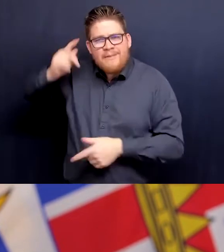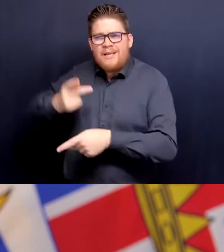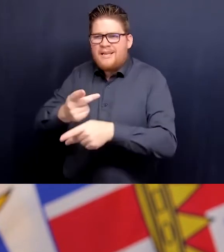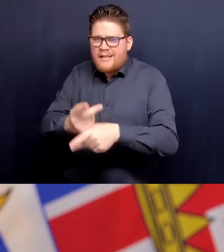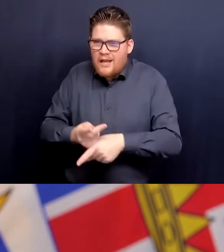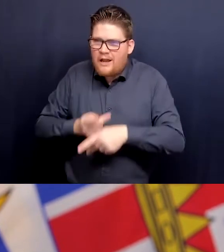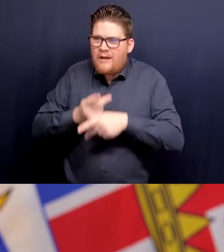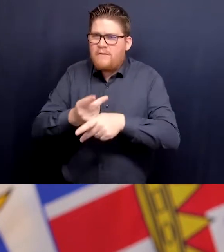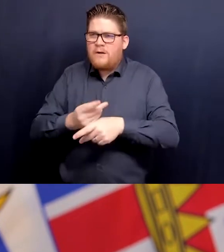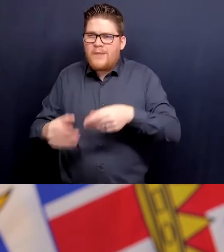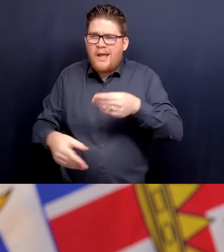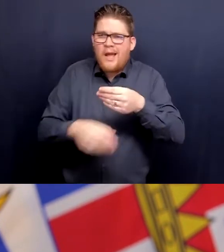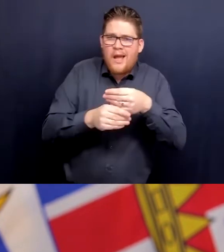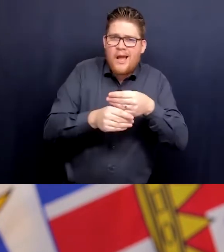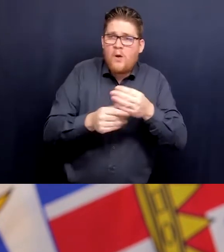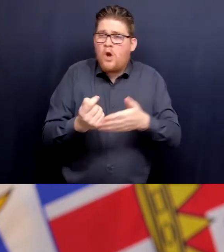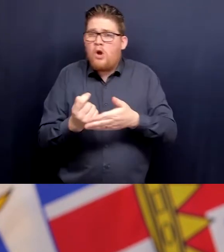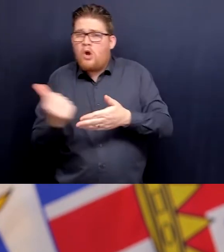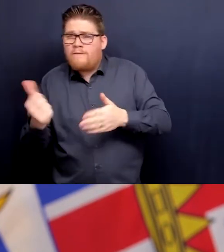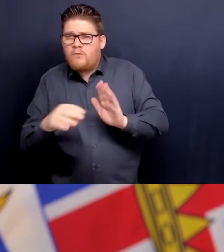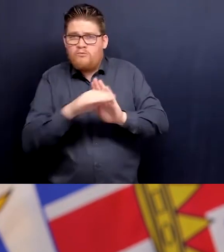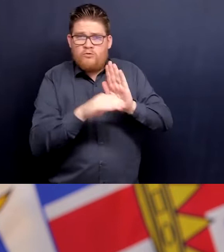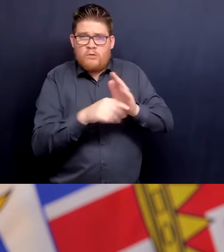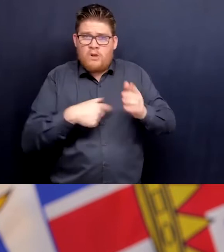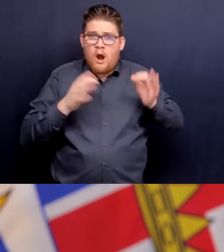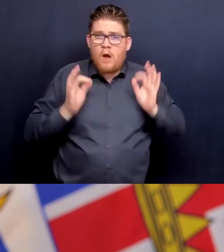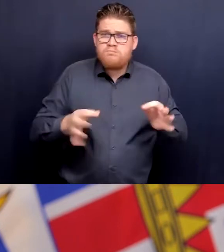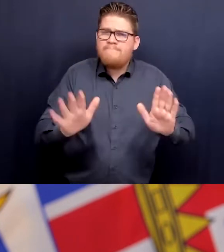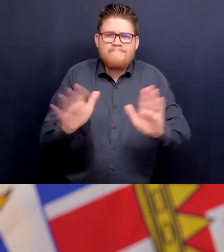in place here. Next question comes from Rob Shaw, Czech News.